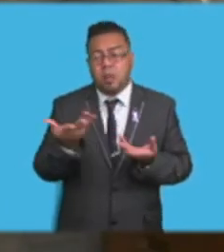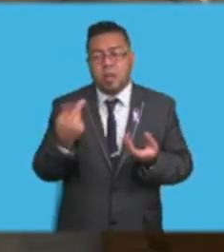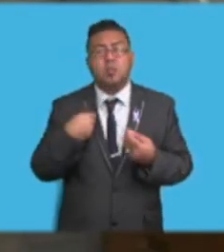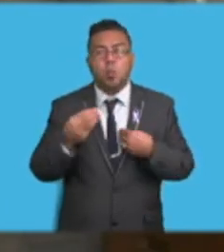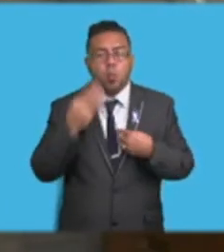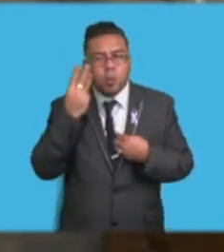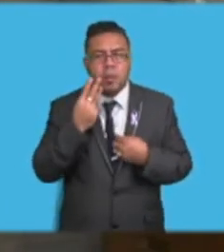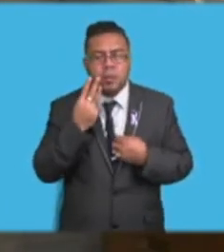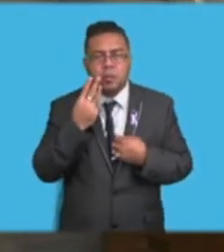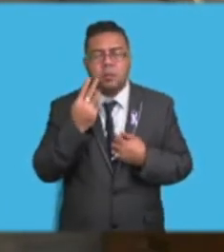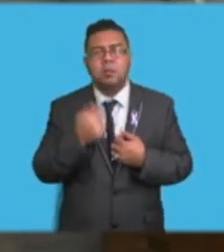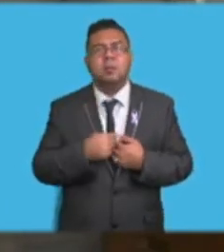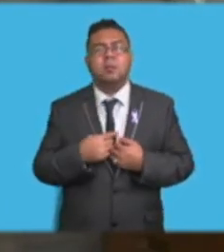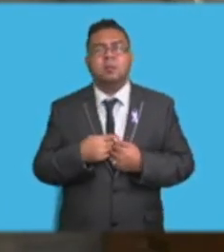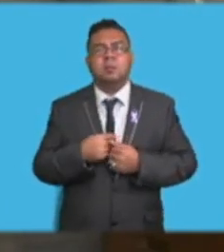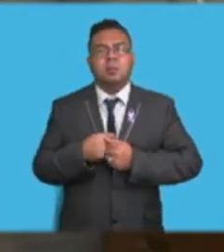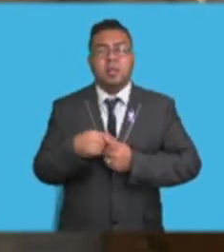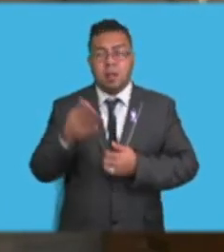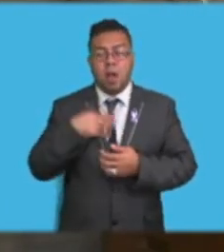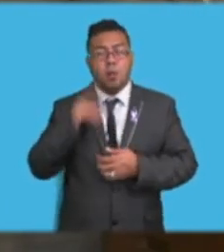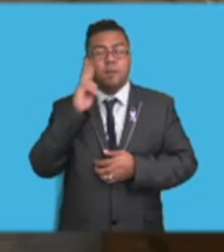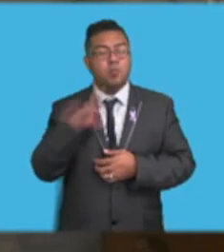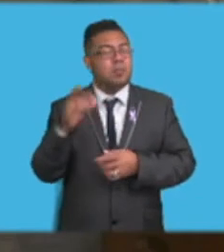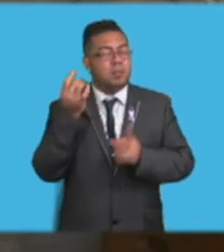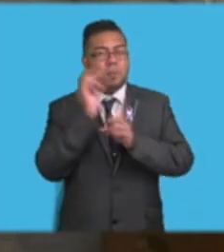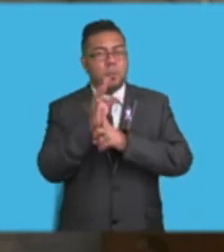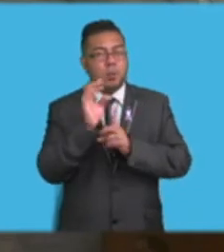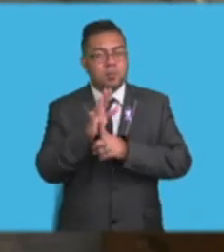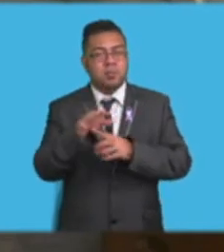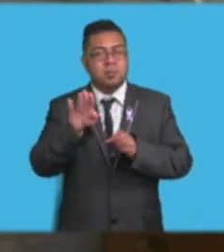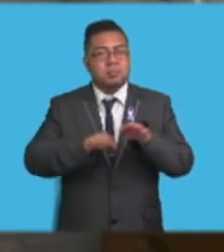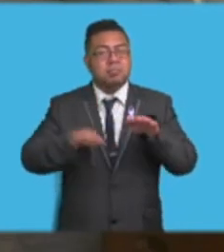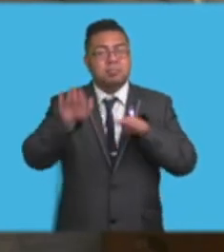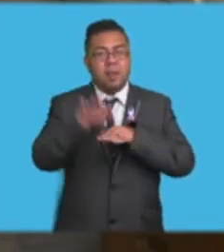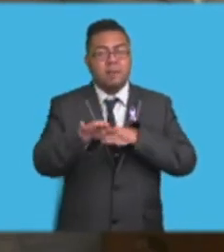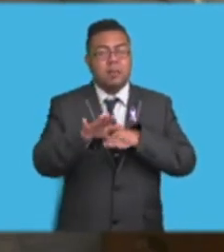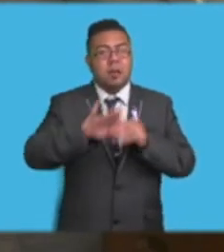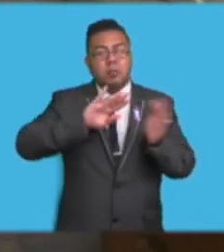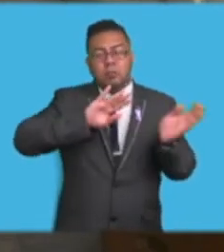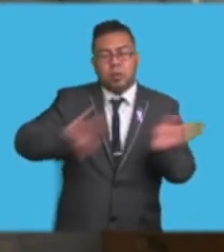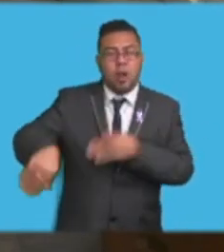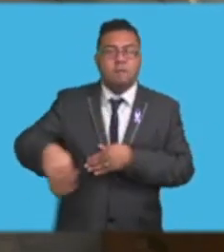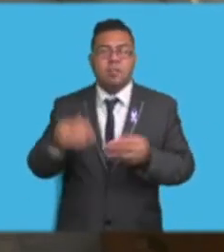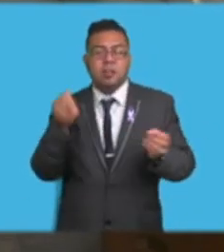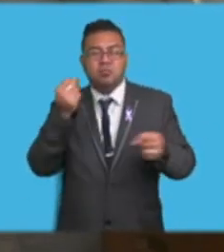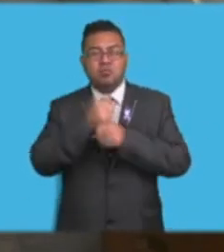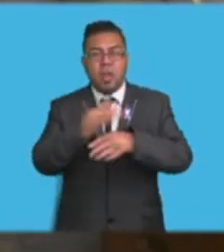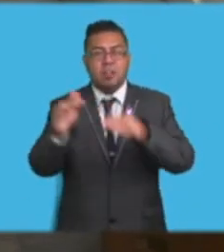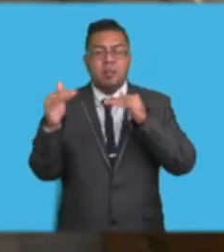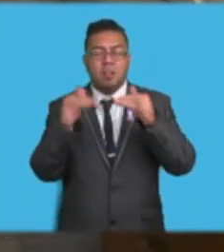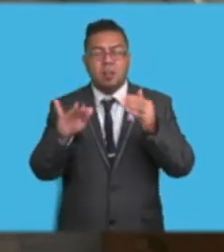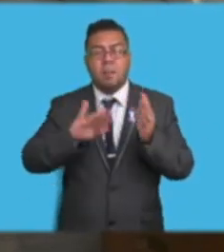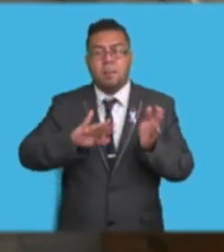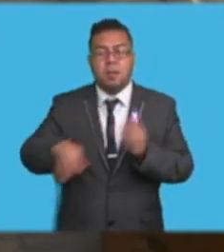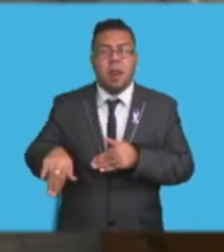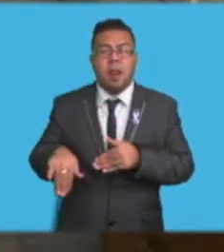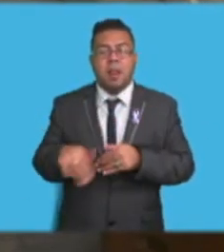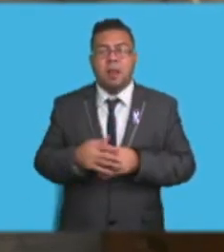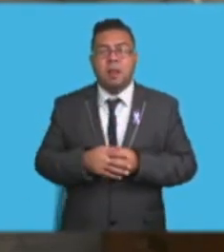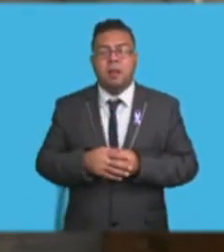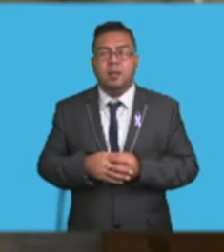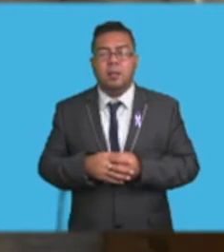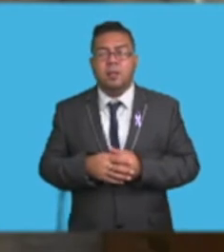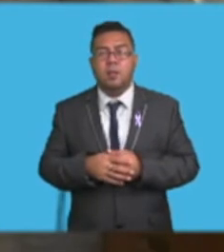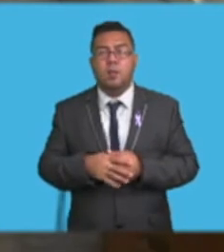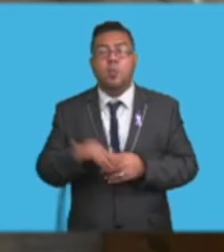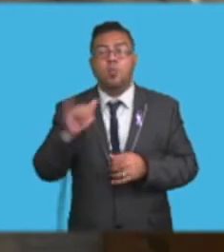the Ministry of Civil Service, in our view, is an important step in getting rid of the gender barriers and gender stereotypical attitudes